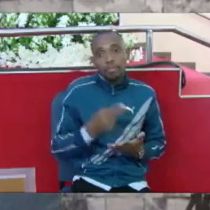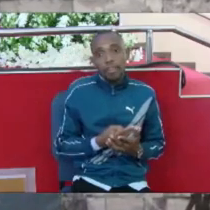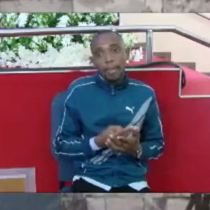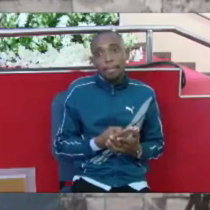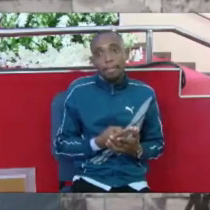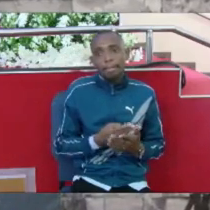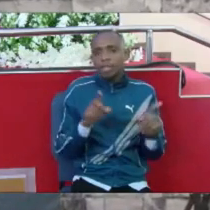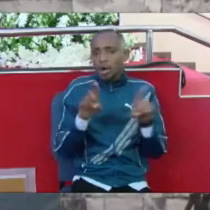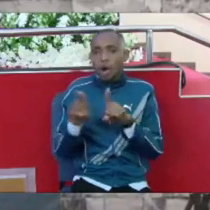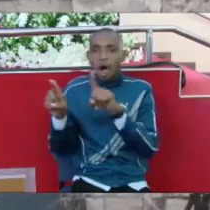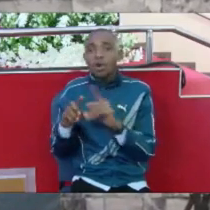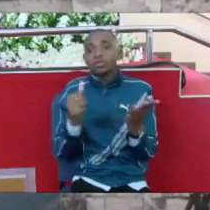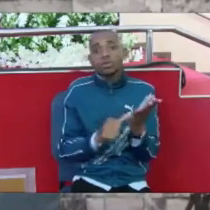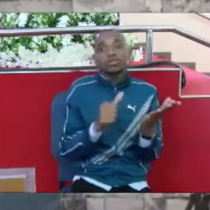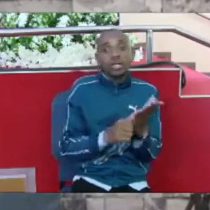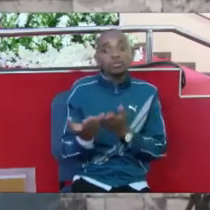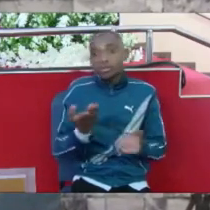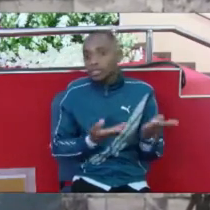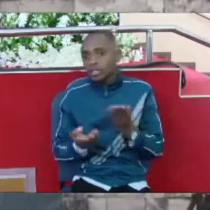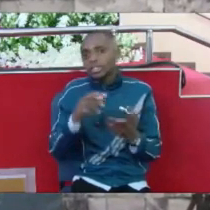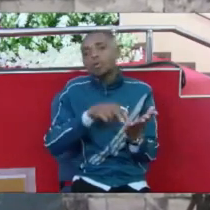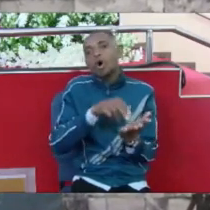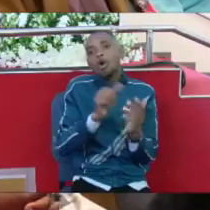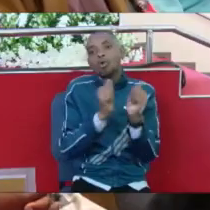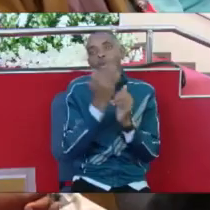were also troublesome area in David's walk with God.